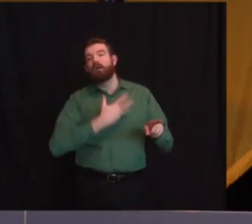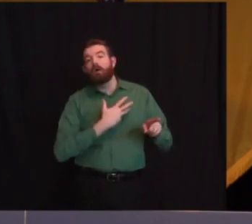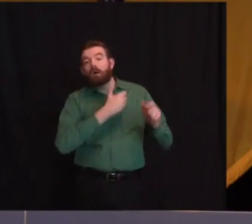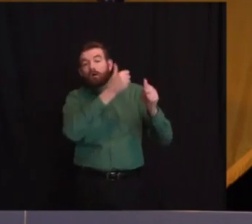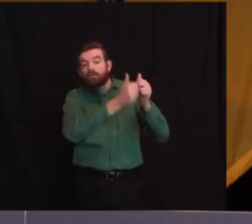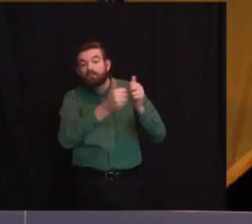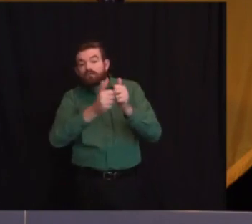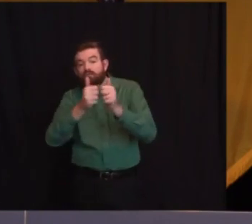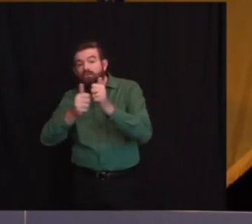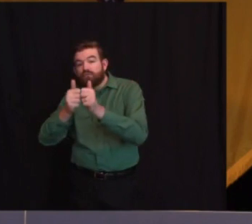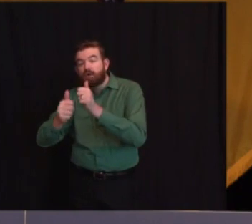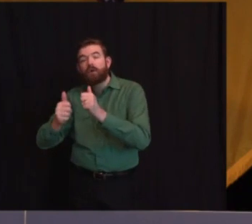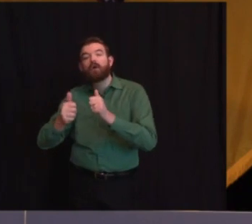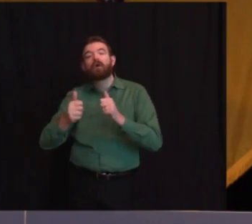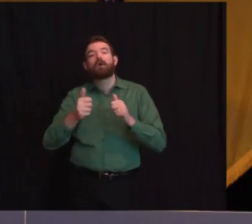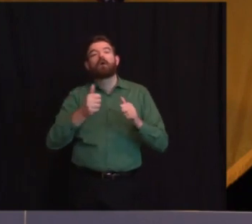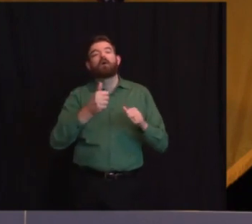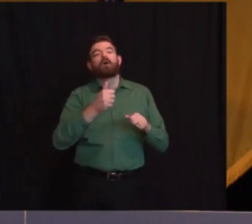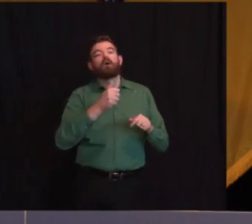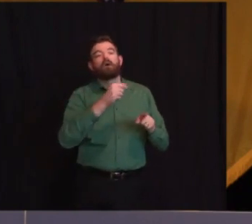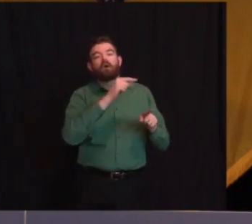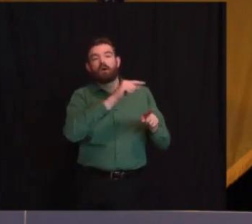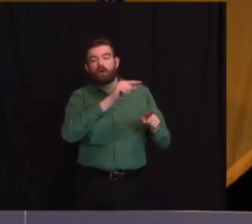20,284 positive cases and